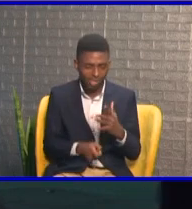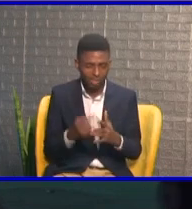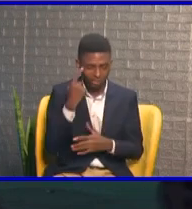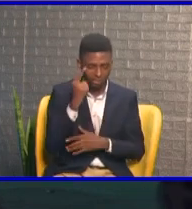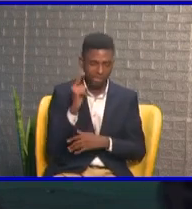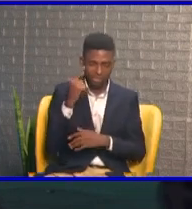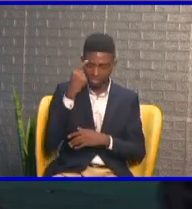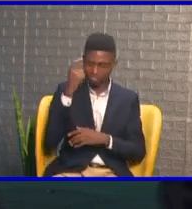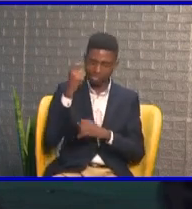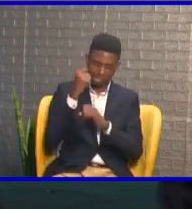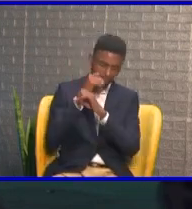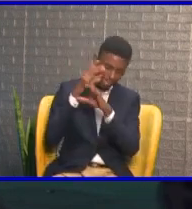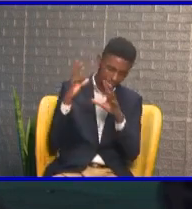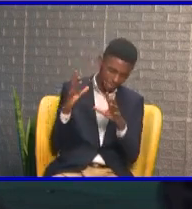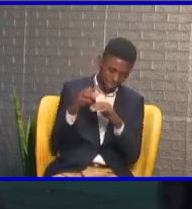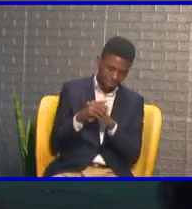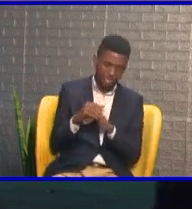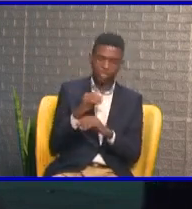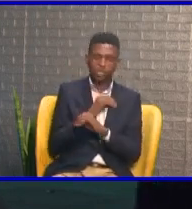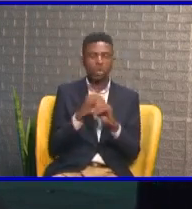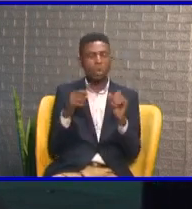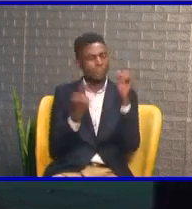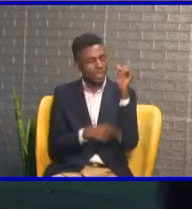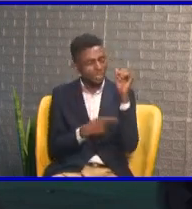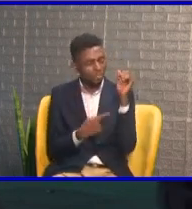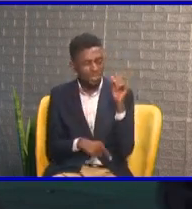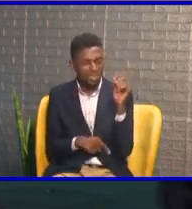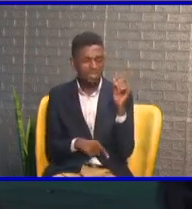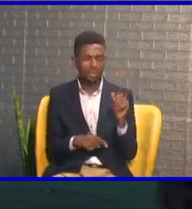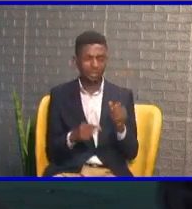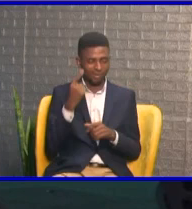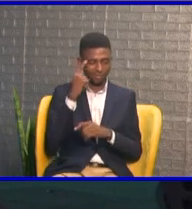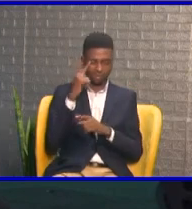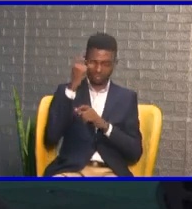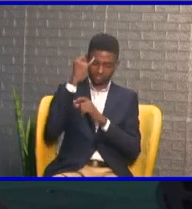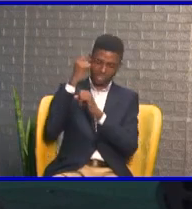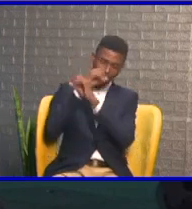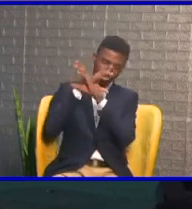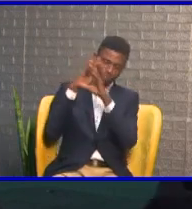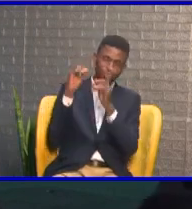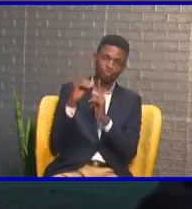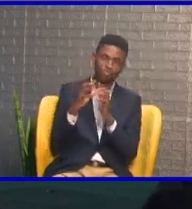tax. No punishment for imagining too much. Just imagine.